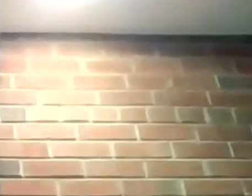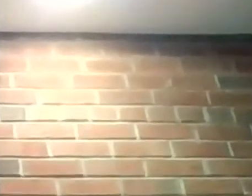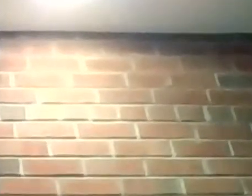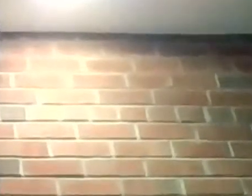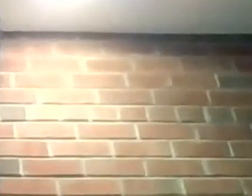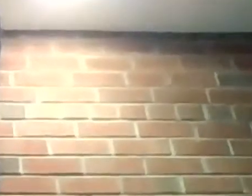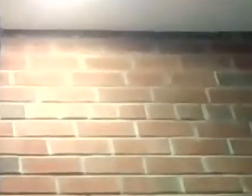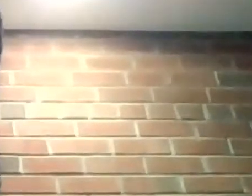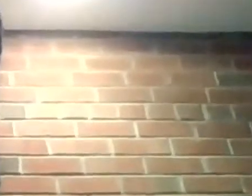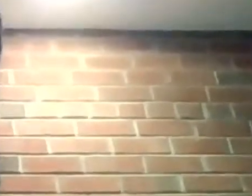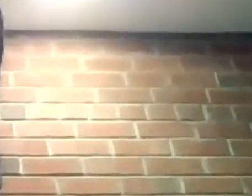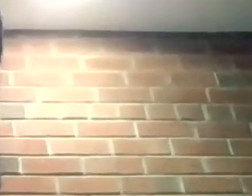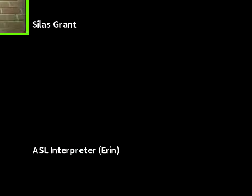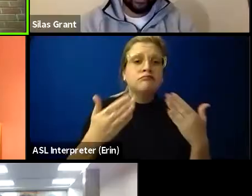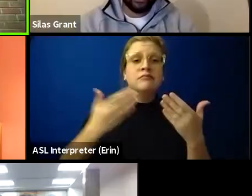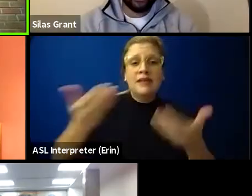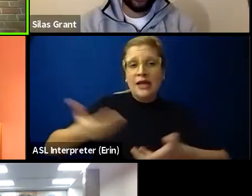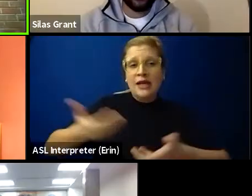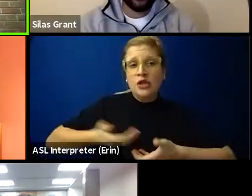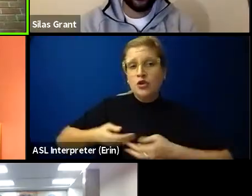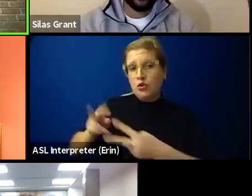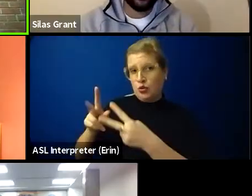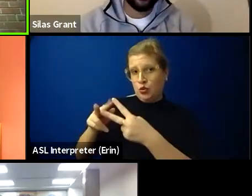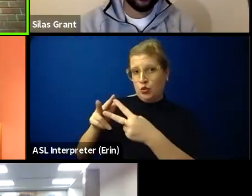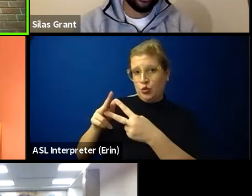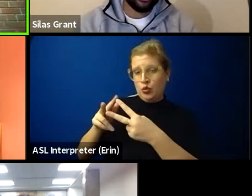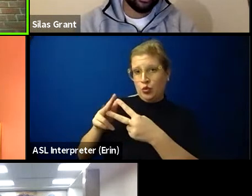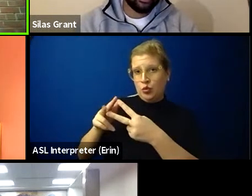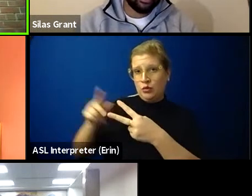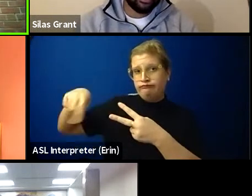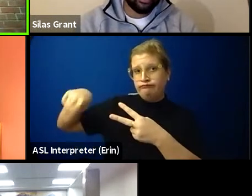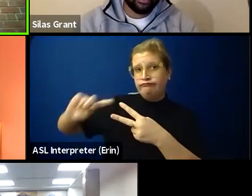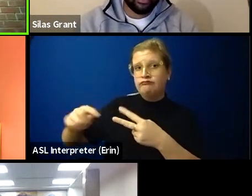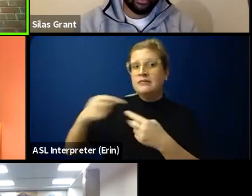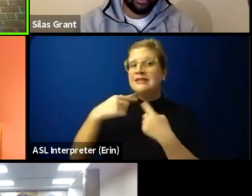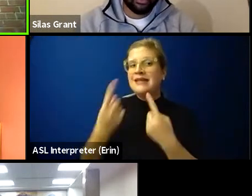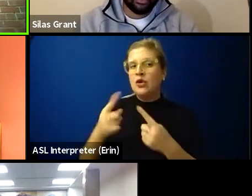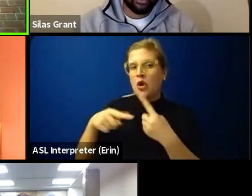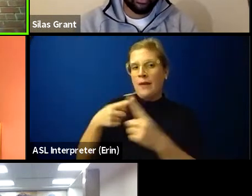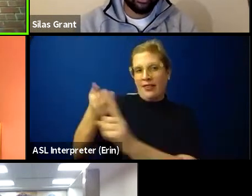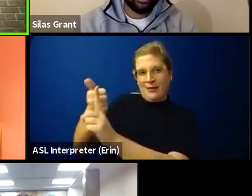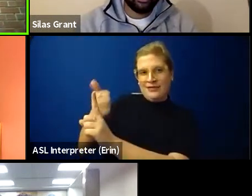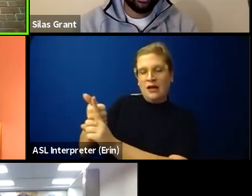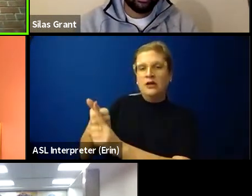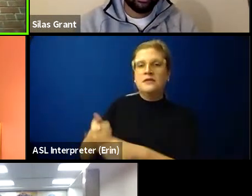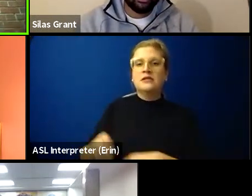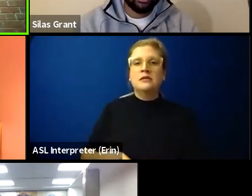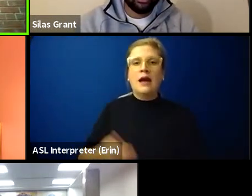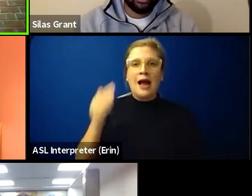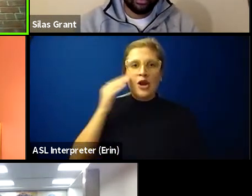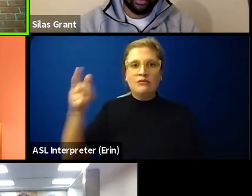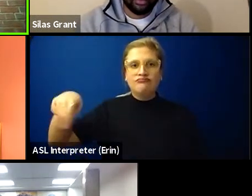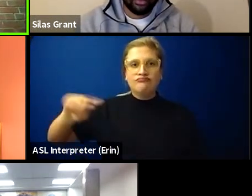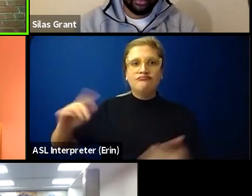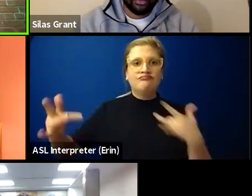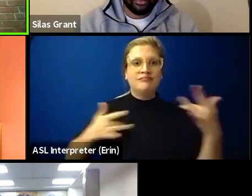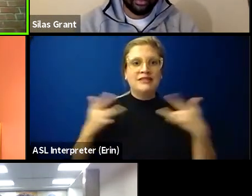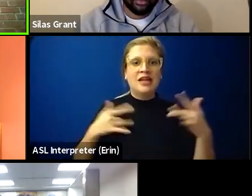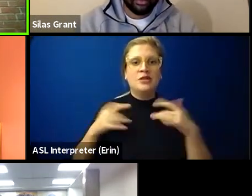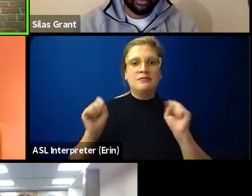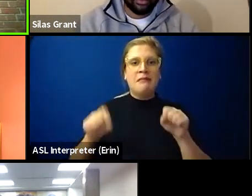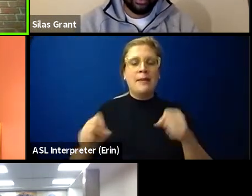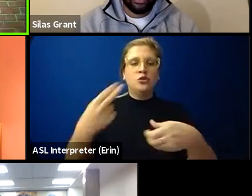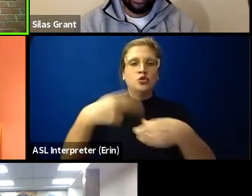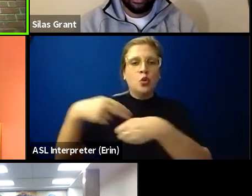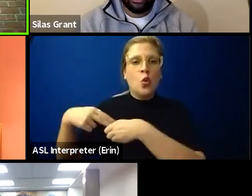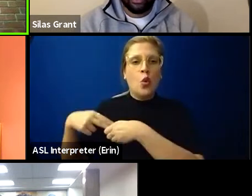to thank you guys and introduce them and let them tell you a little bit about themselves. And I know they are just ecstatic to be able to step in and really take